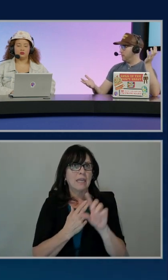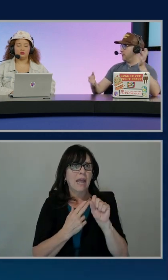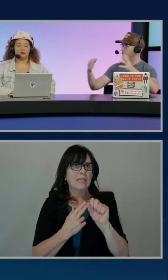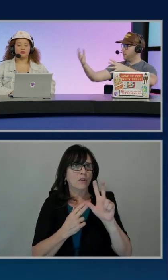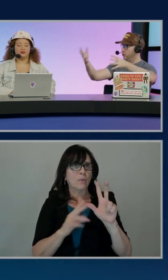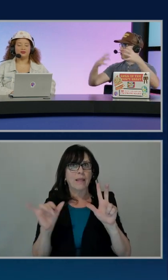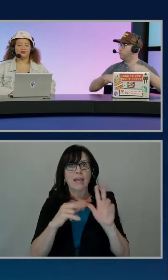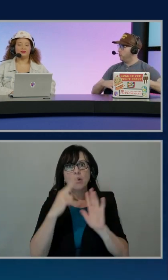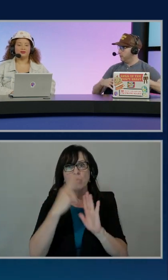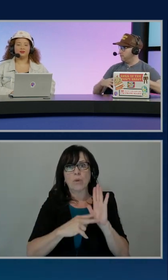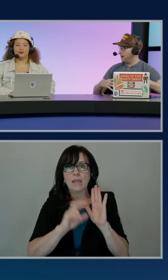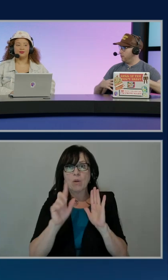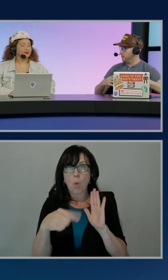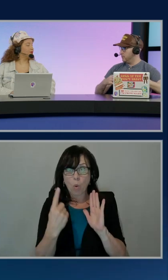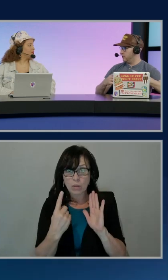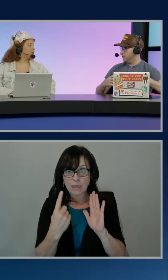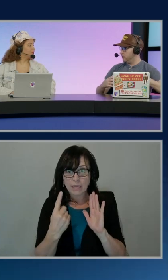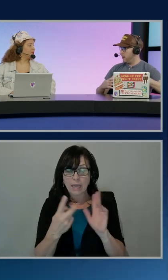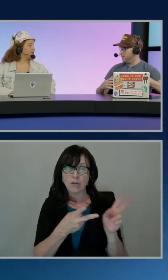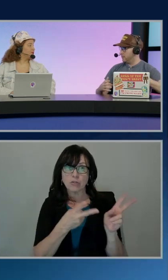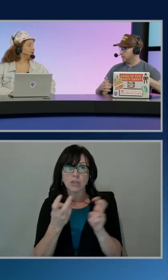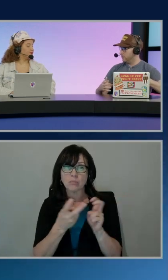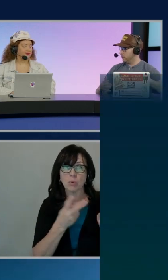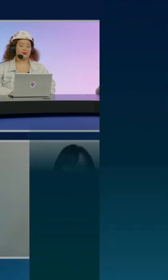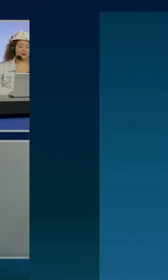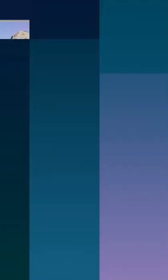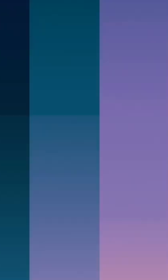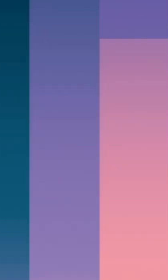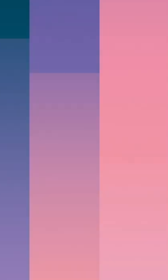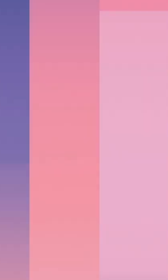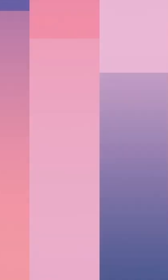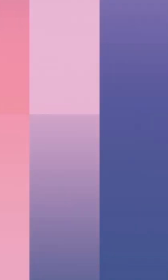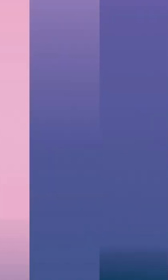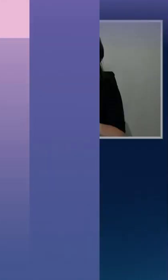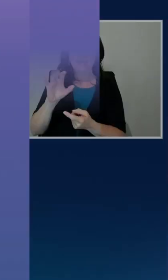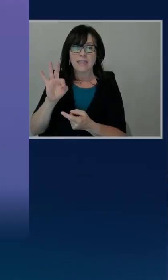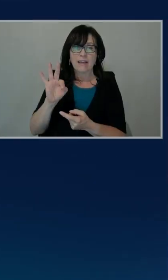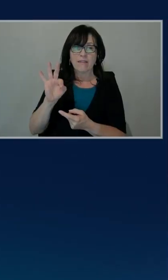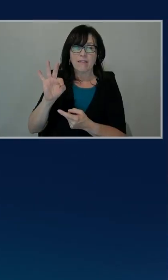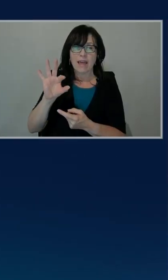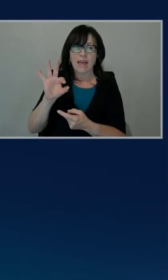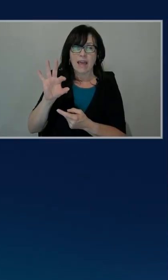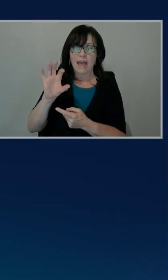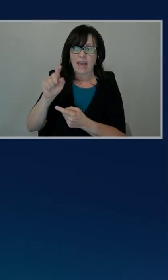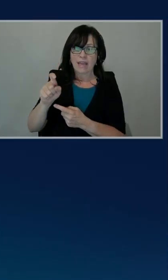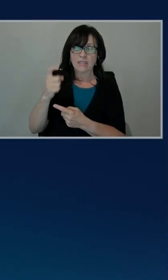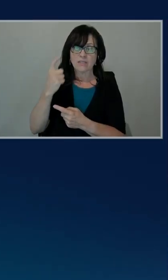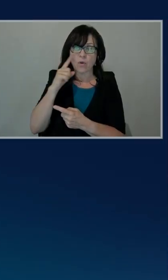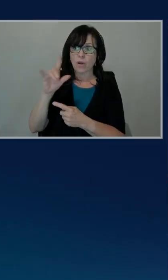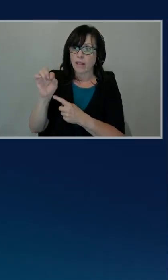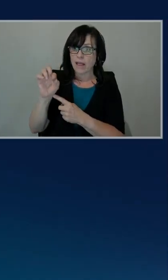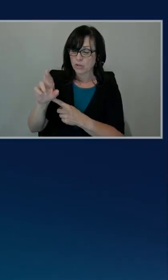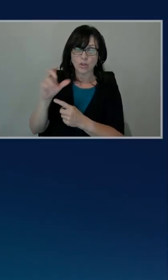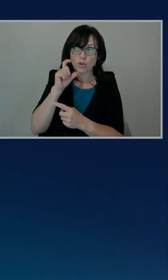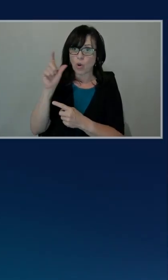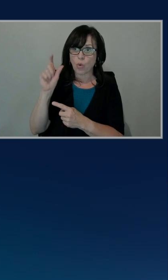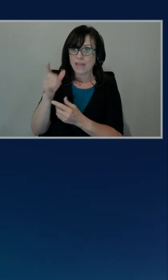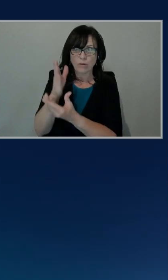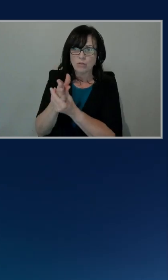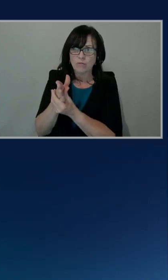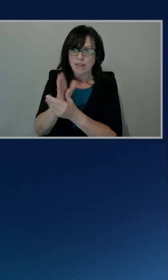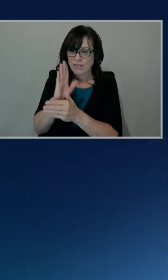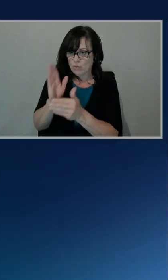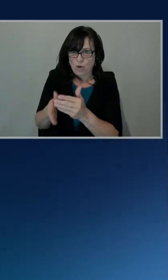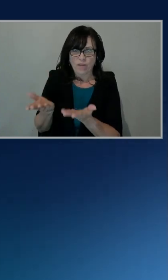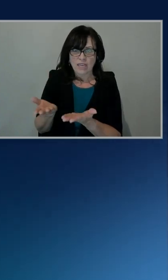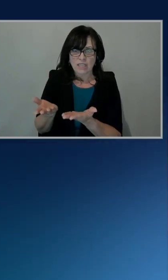read-only space and you're just pulling files into FSX for Lustre, right? You don't need those files after you're done. Exactly. But I also